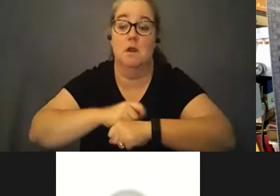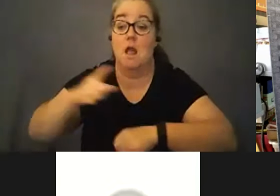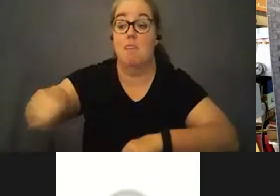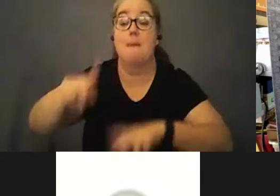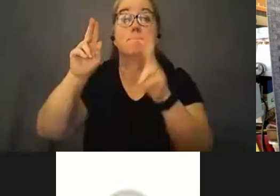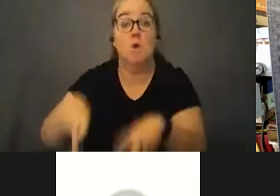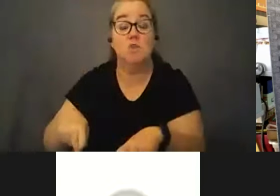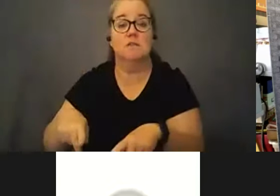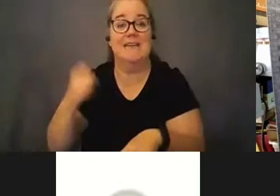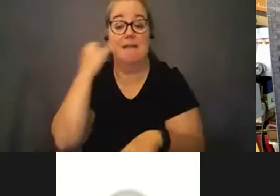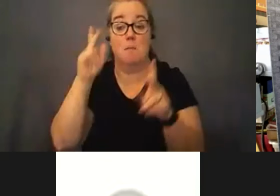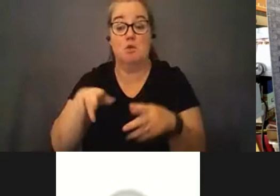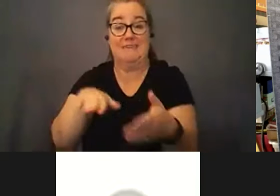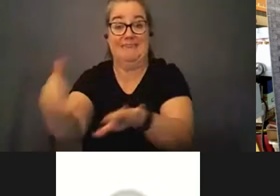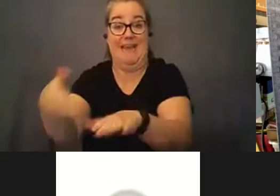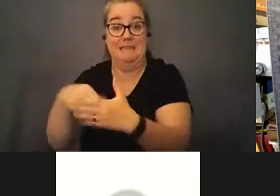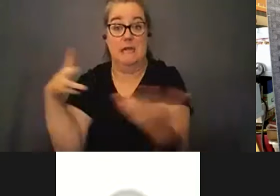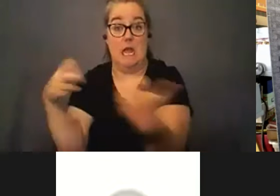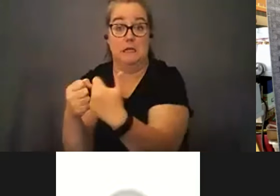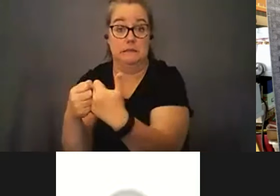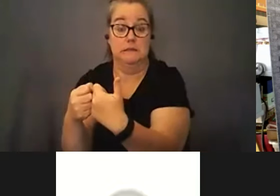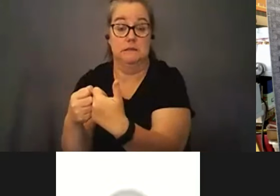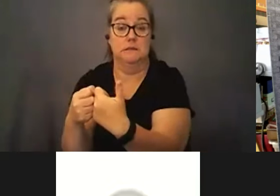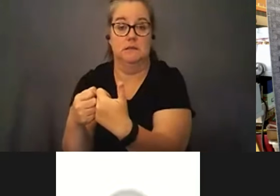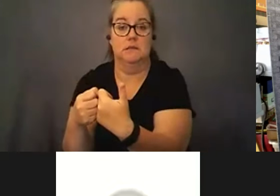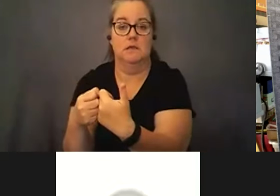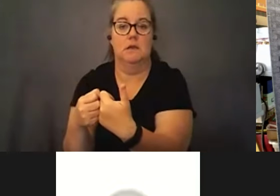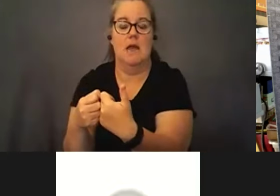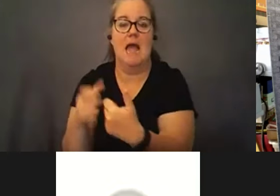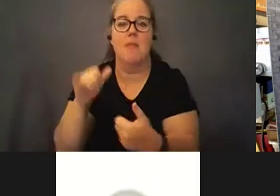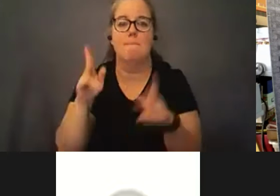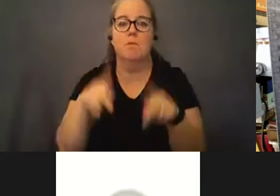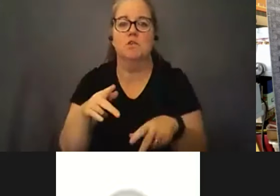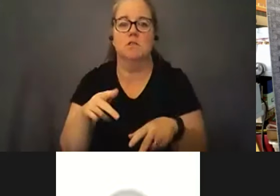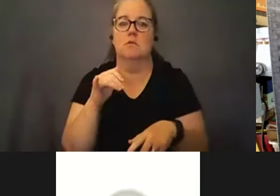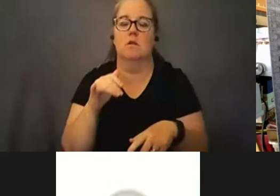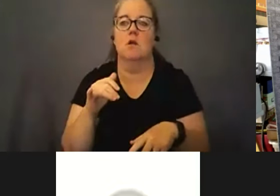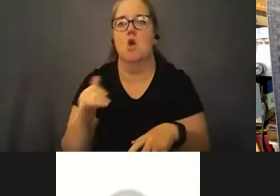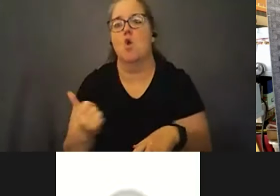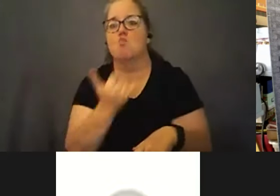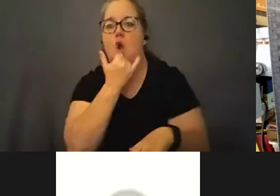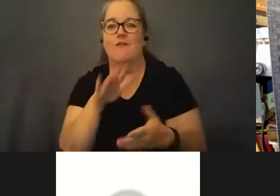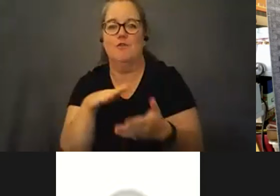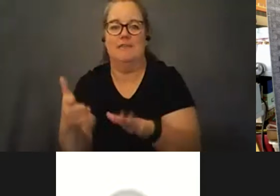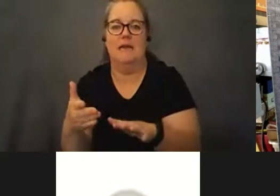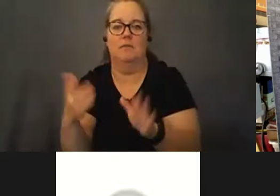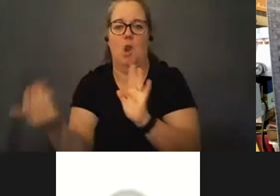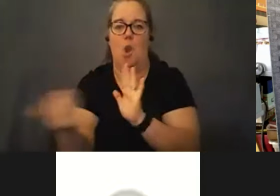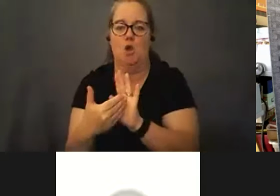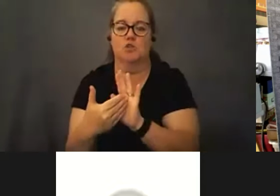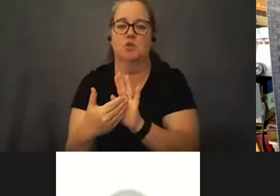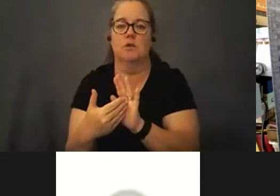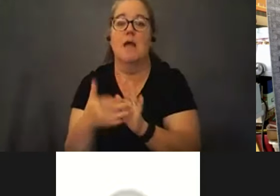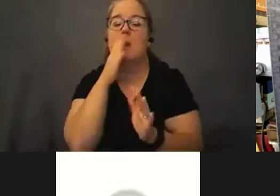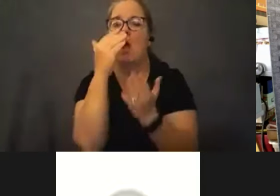someone dies in a car accident and there's a wrongful death lawsuit, which happens all the time, they will